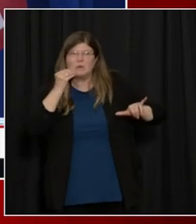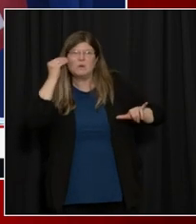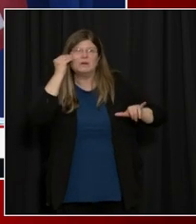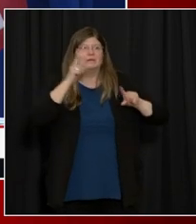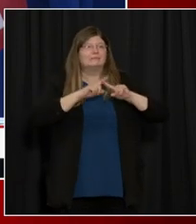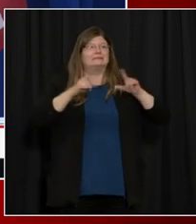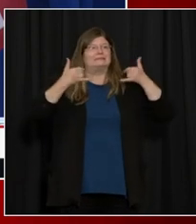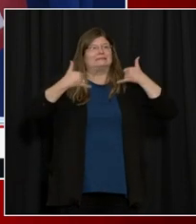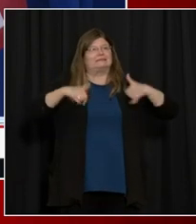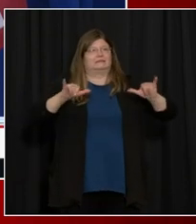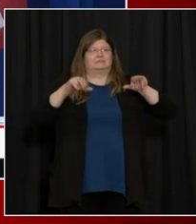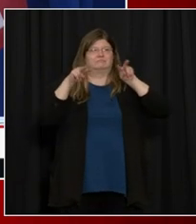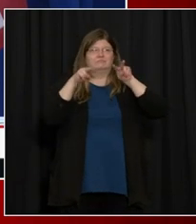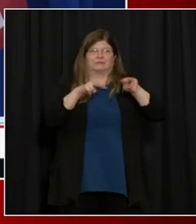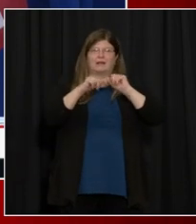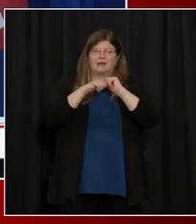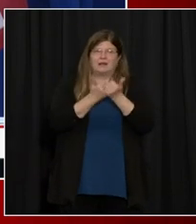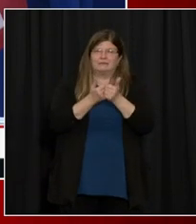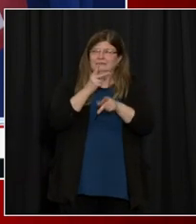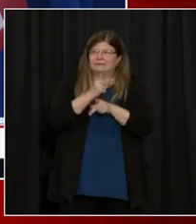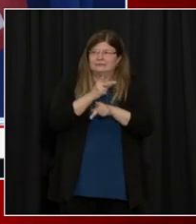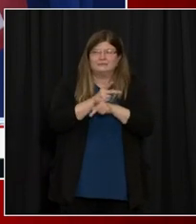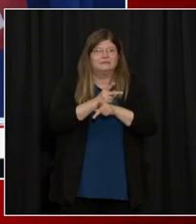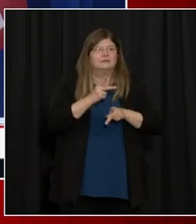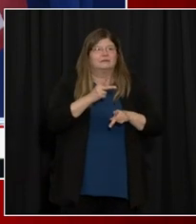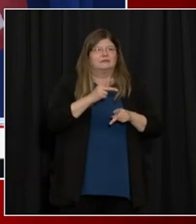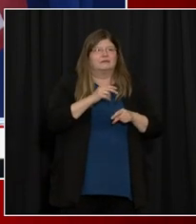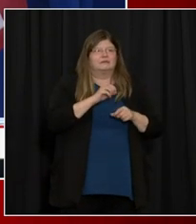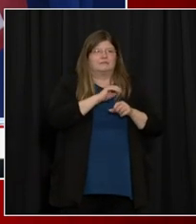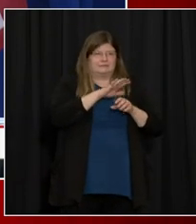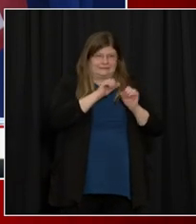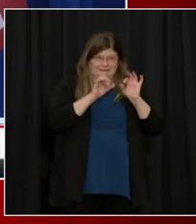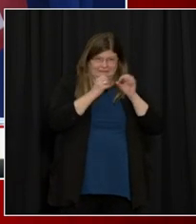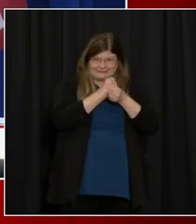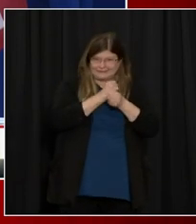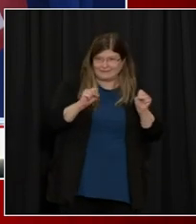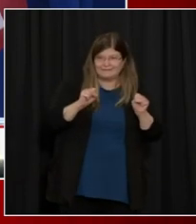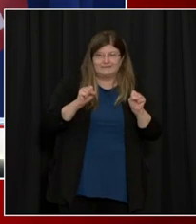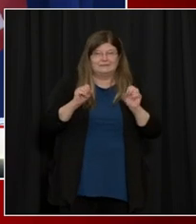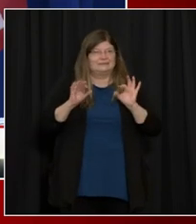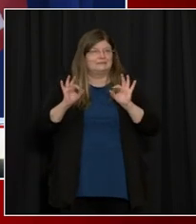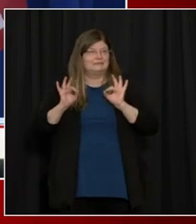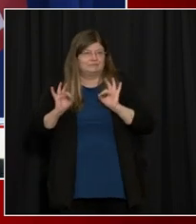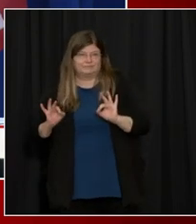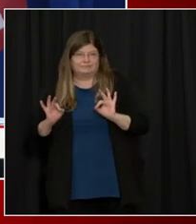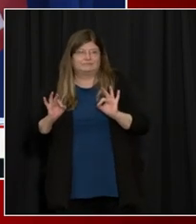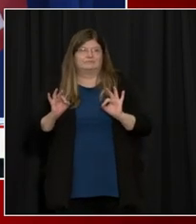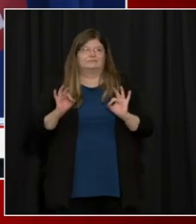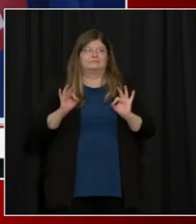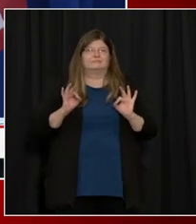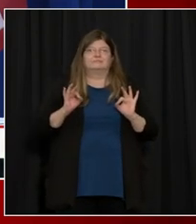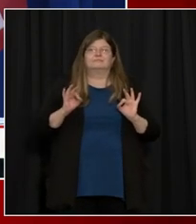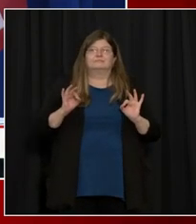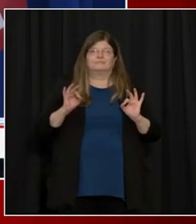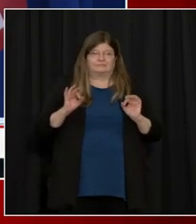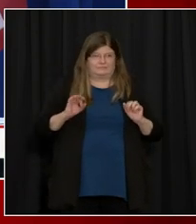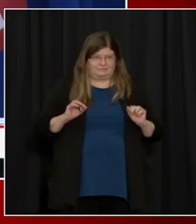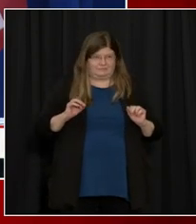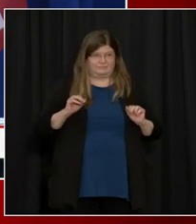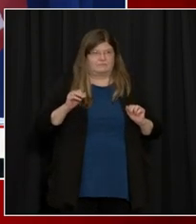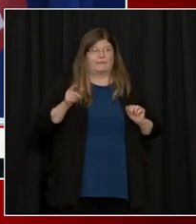keep neighborhoods across Washington, D.C. safe. So with that, I want to turn to Chief Newsham. Then I will